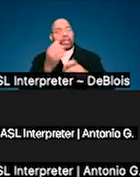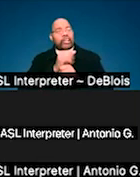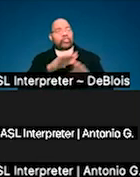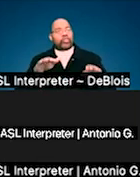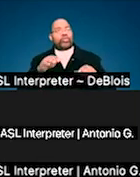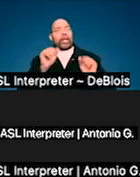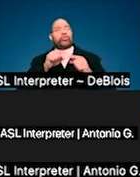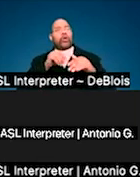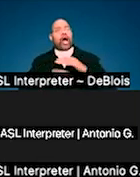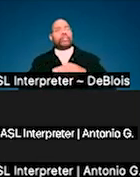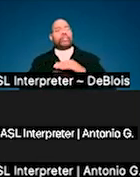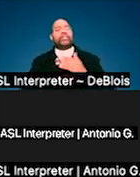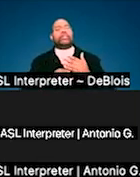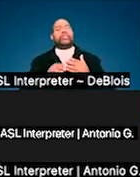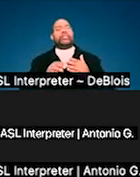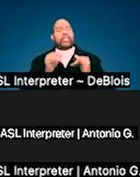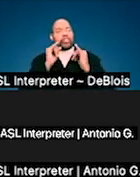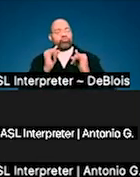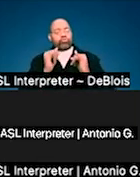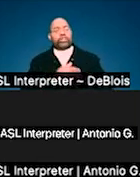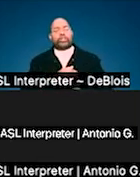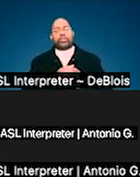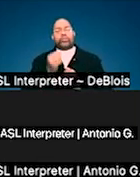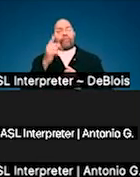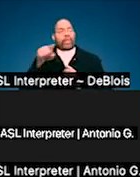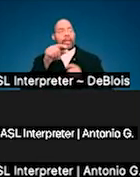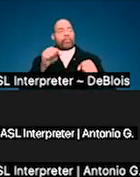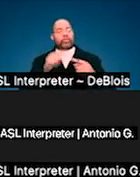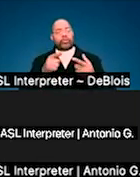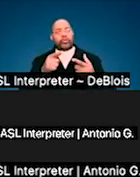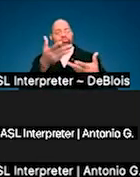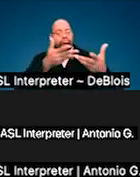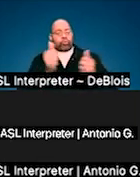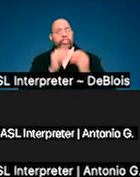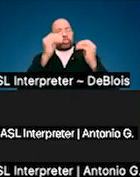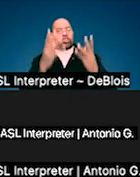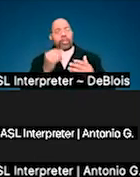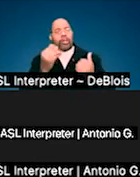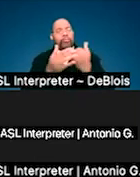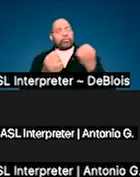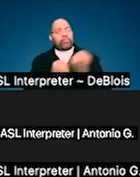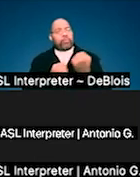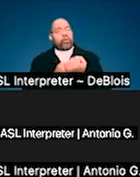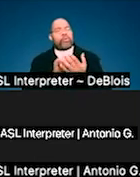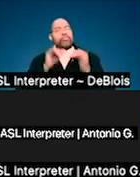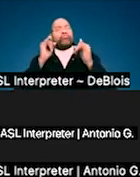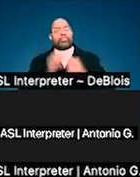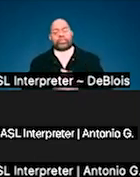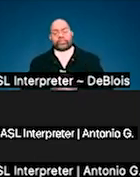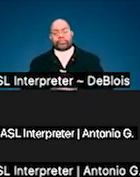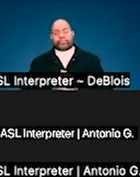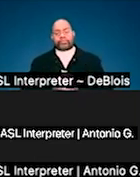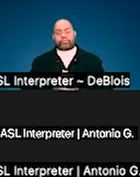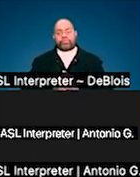children to be able to access instruction, or for them to be able to interact with teachers and help support that instruction.